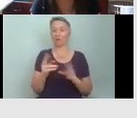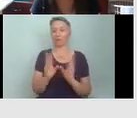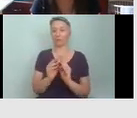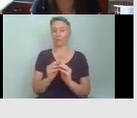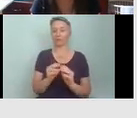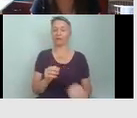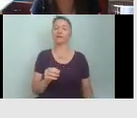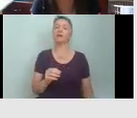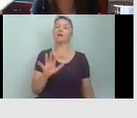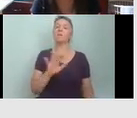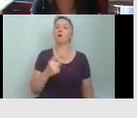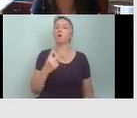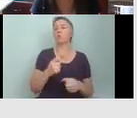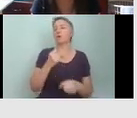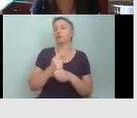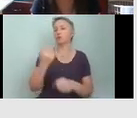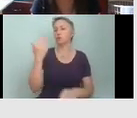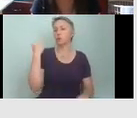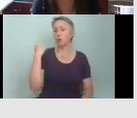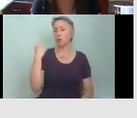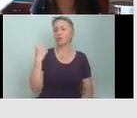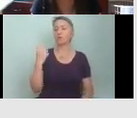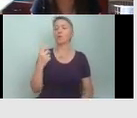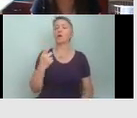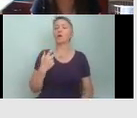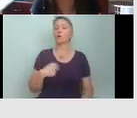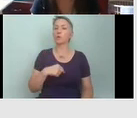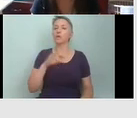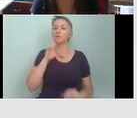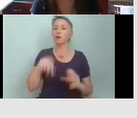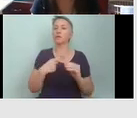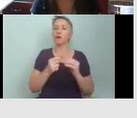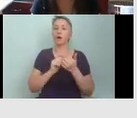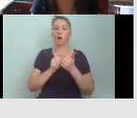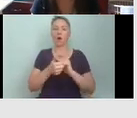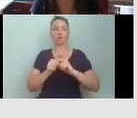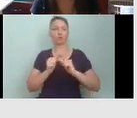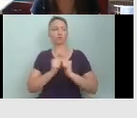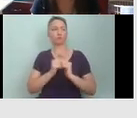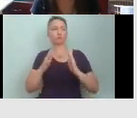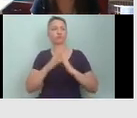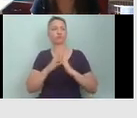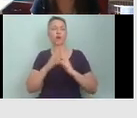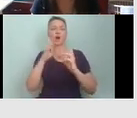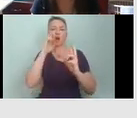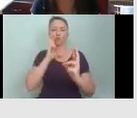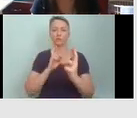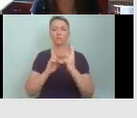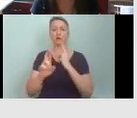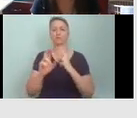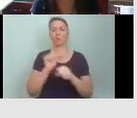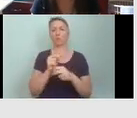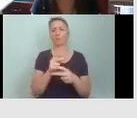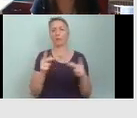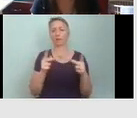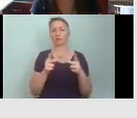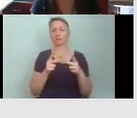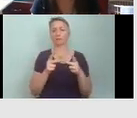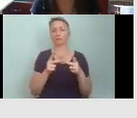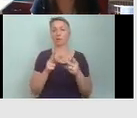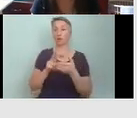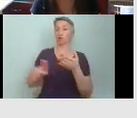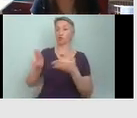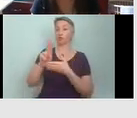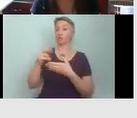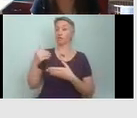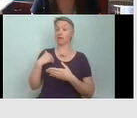year or so ago, we were talking about having a respectful workplace. And, you know, you get a new chief diversity officer and she begins to